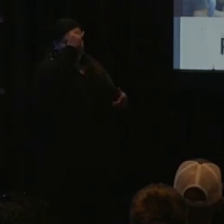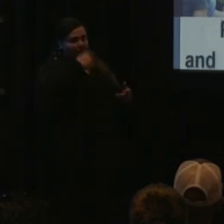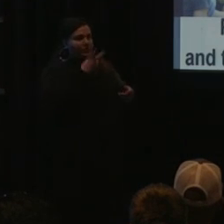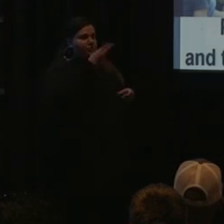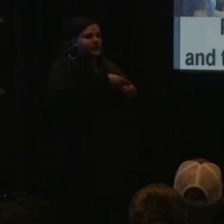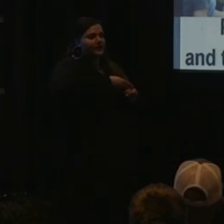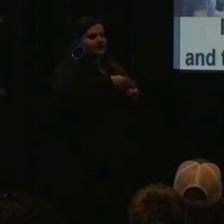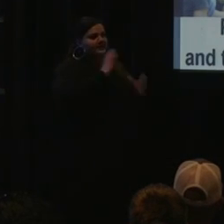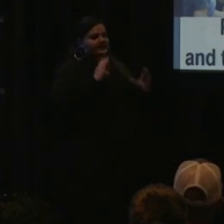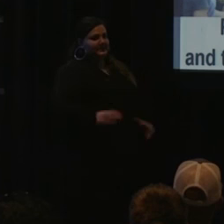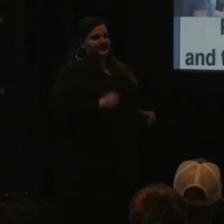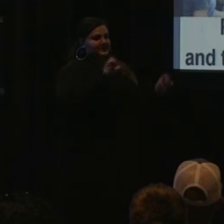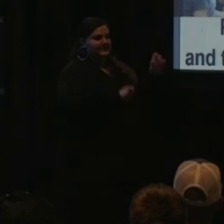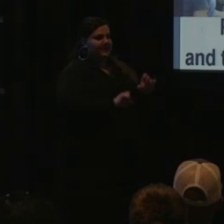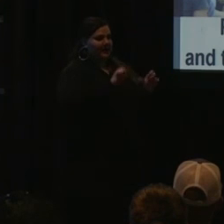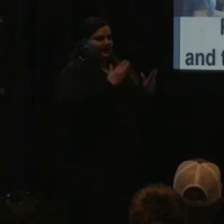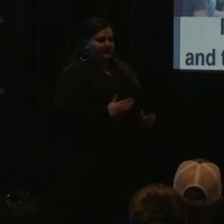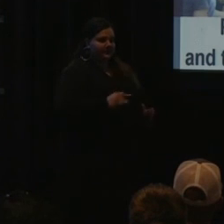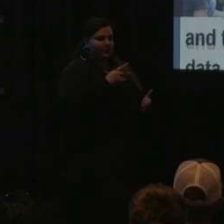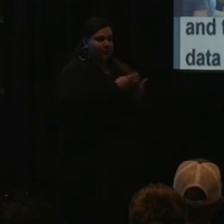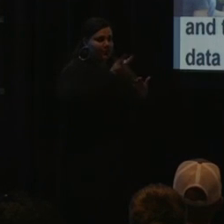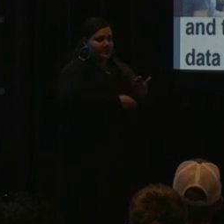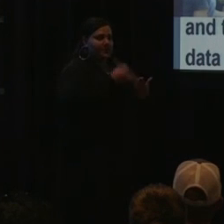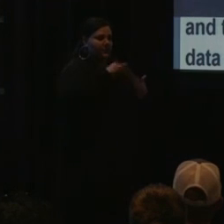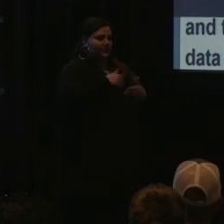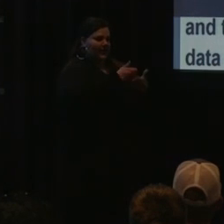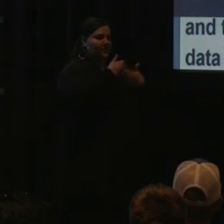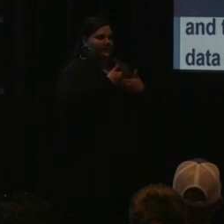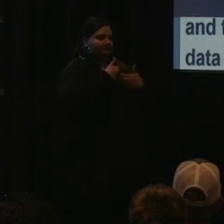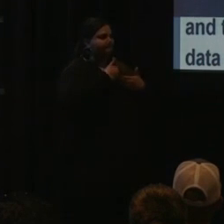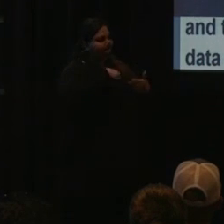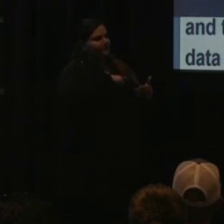collect data and help us understand our watershed better.